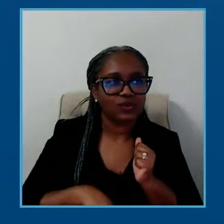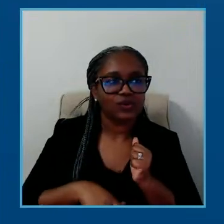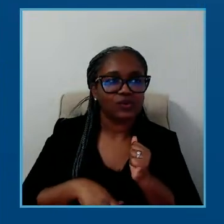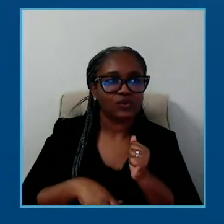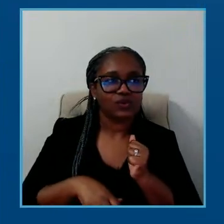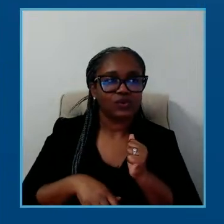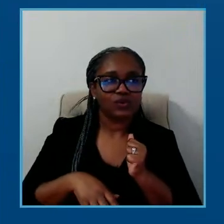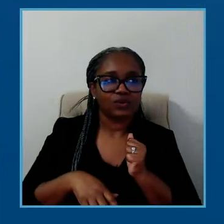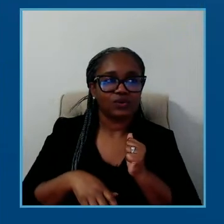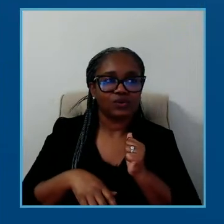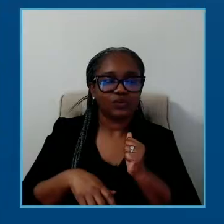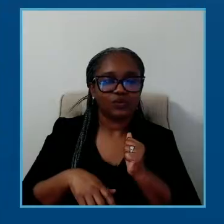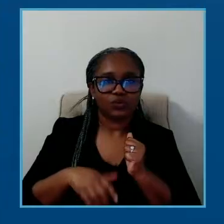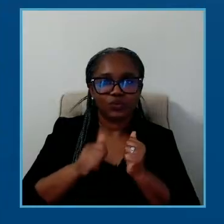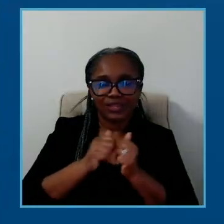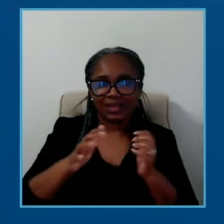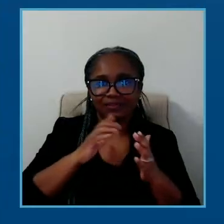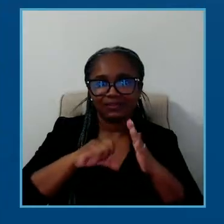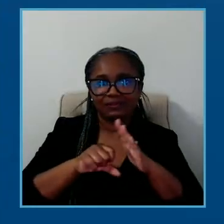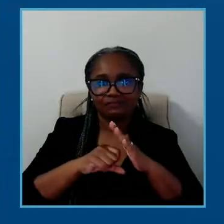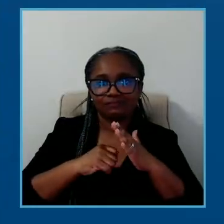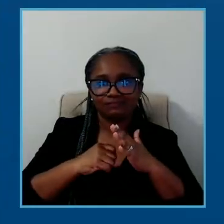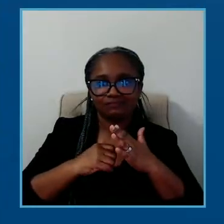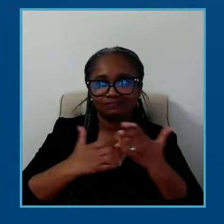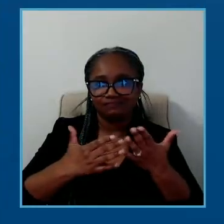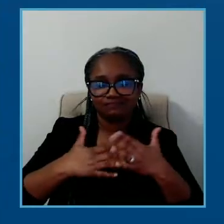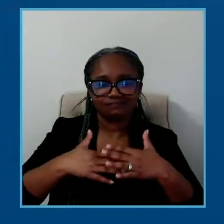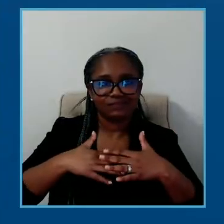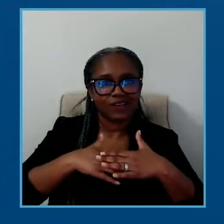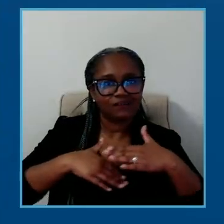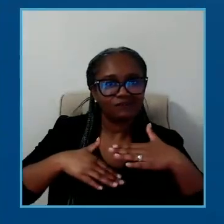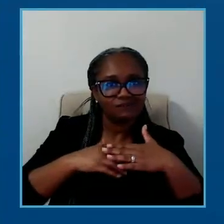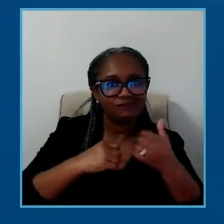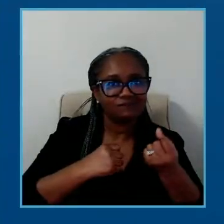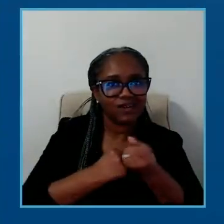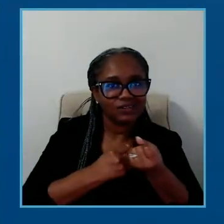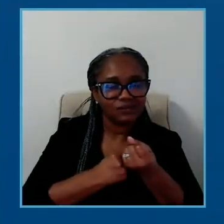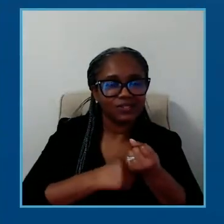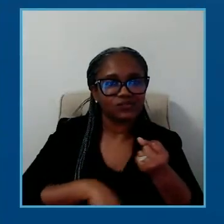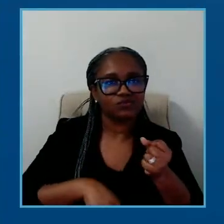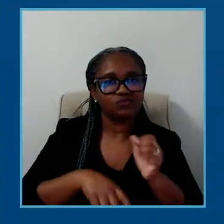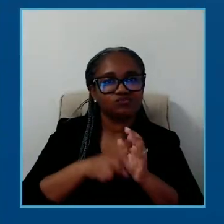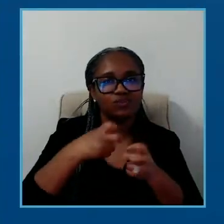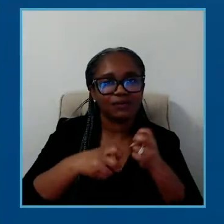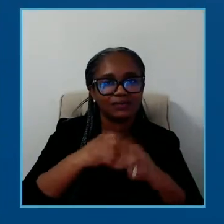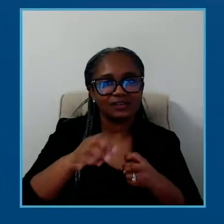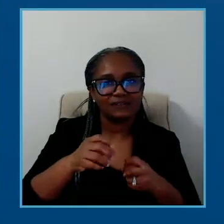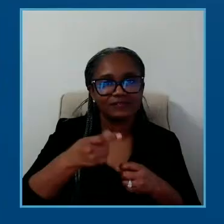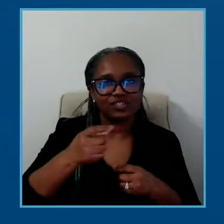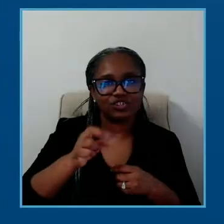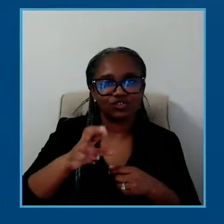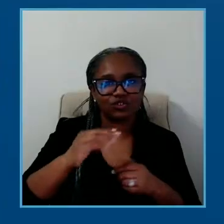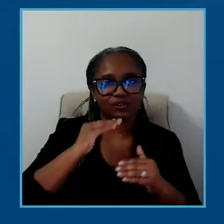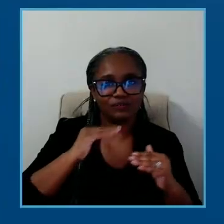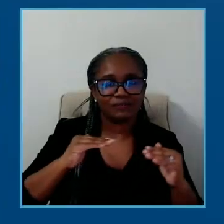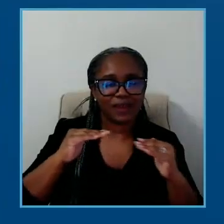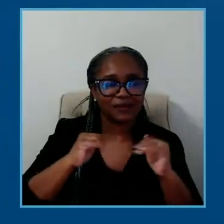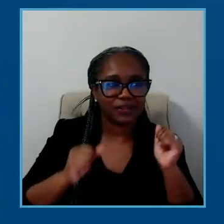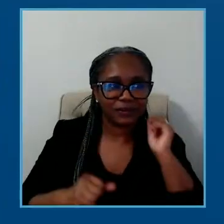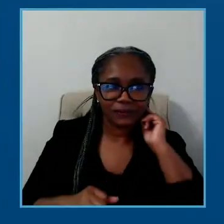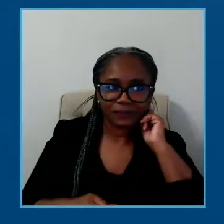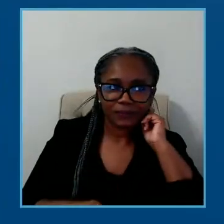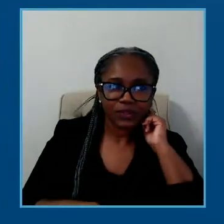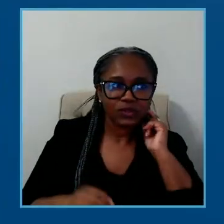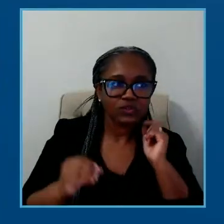say no problems, nothing to see here is not an appropriate response for this committee to take